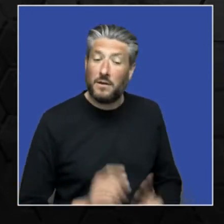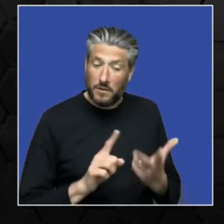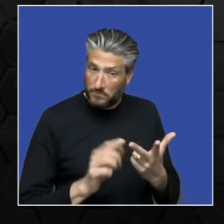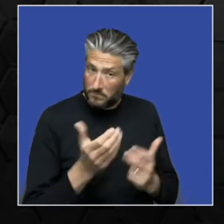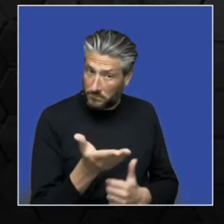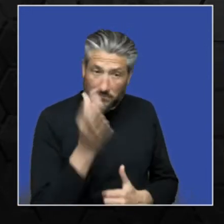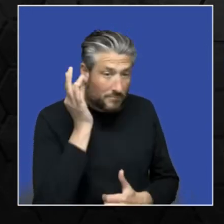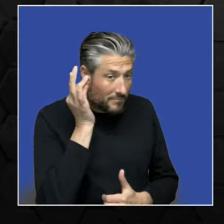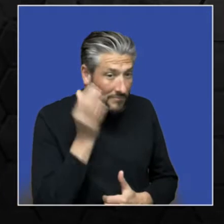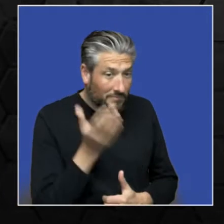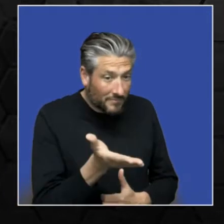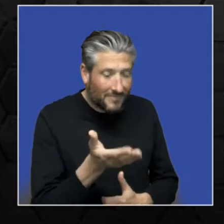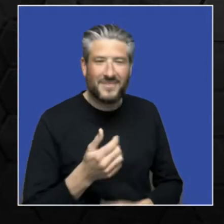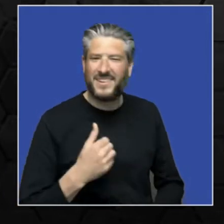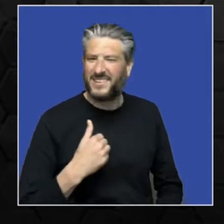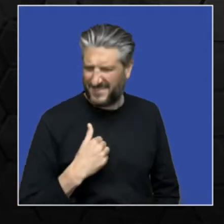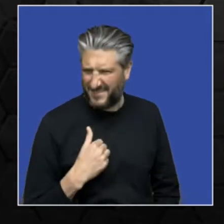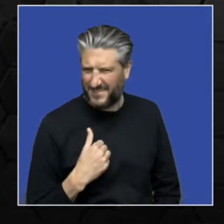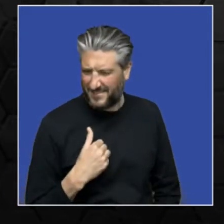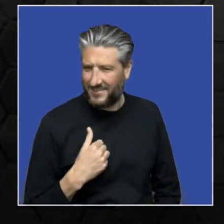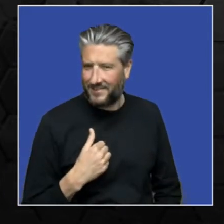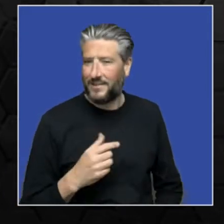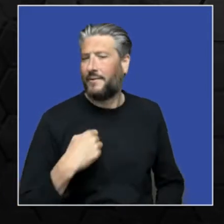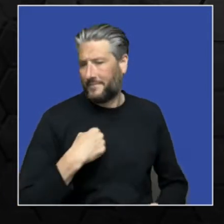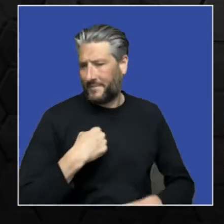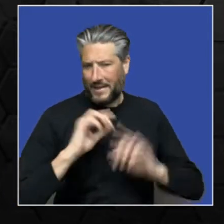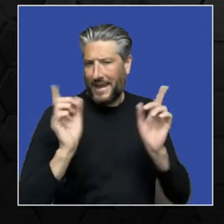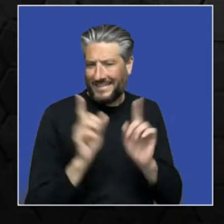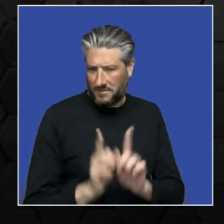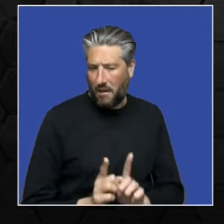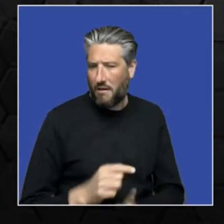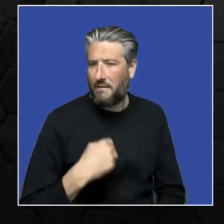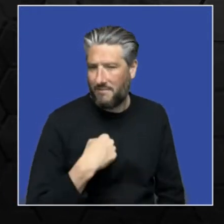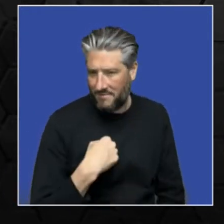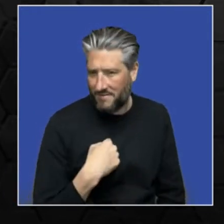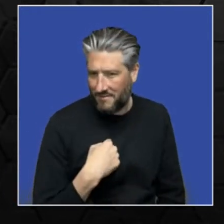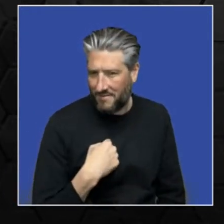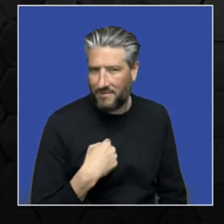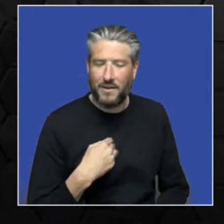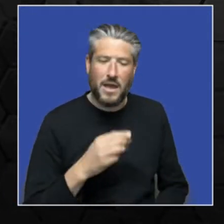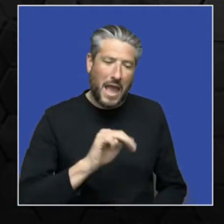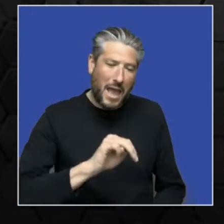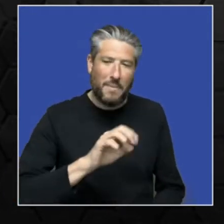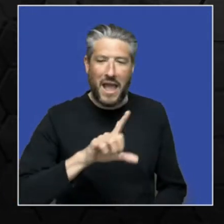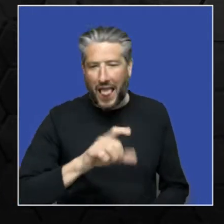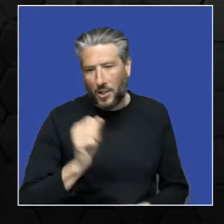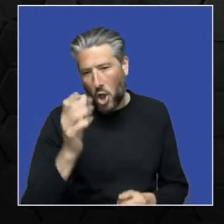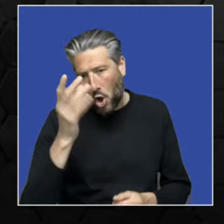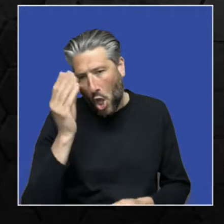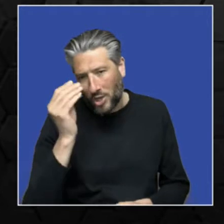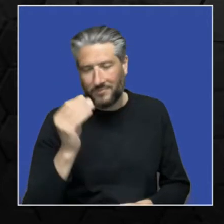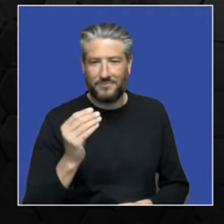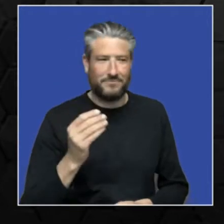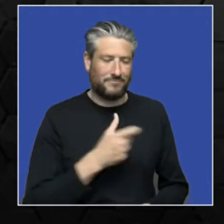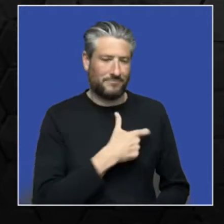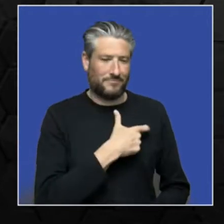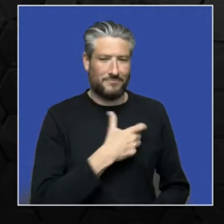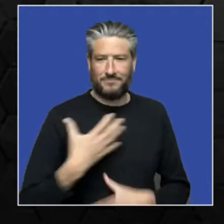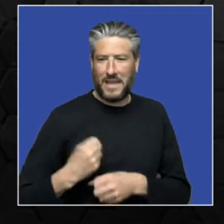Ananya Vedala. I'm from Hyderabad, India, and I'm a Gold Microsoft Learn Student Ambassador as well. And I'm also an incoming intern at JP